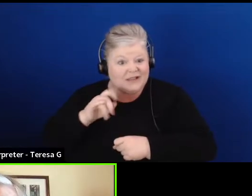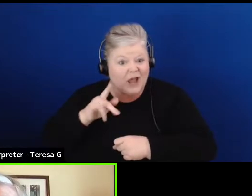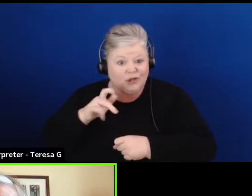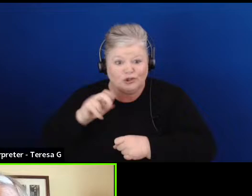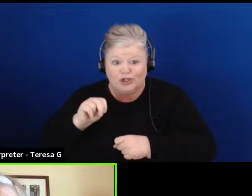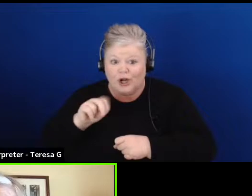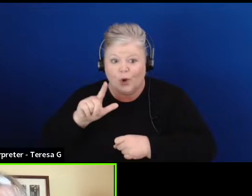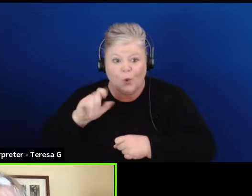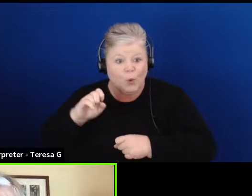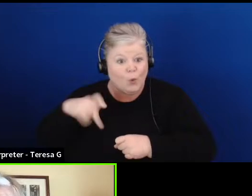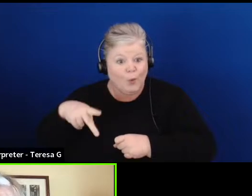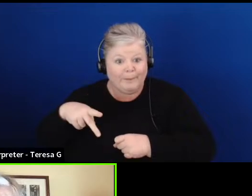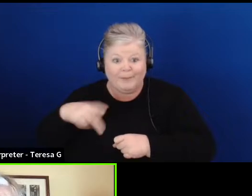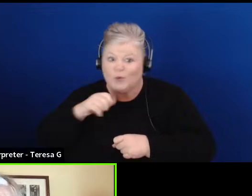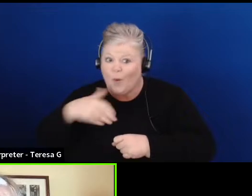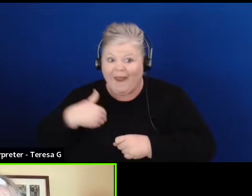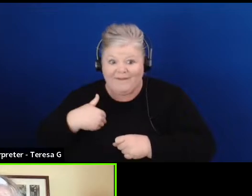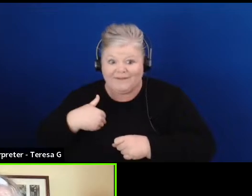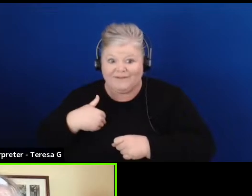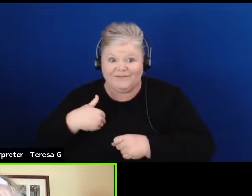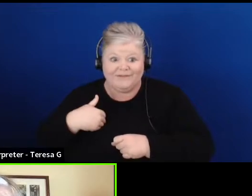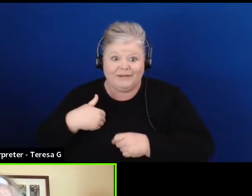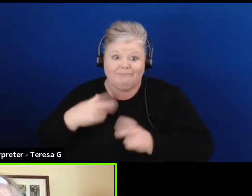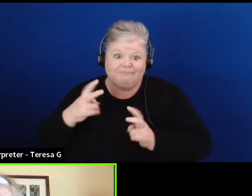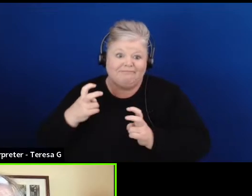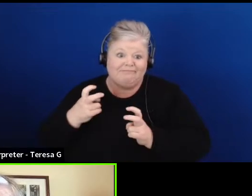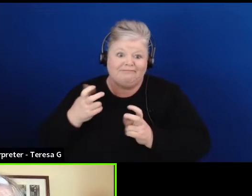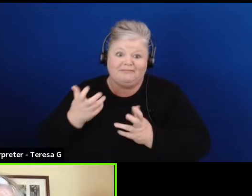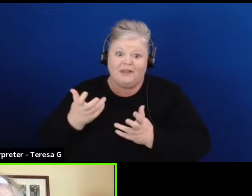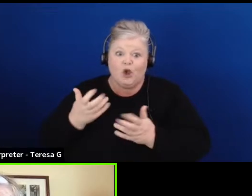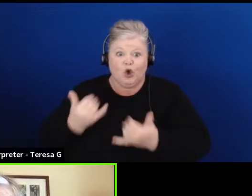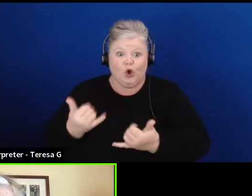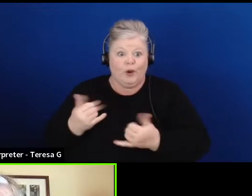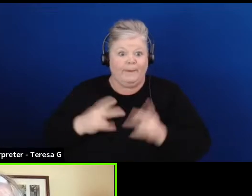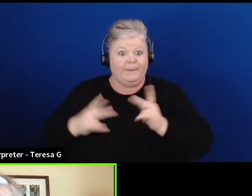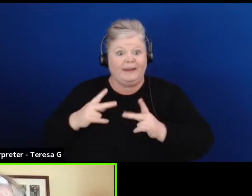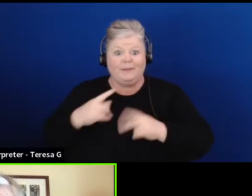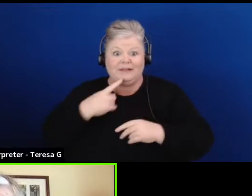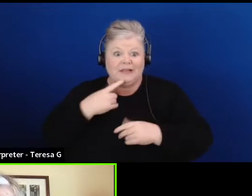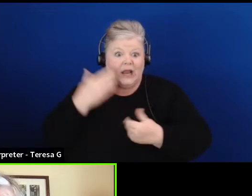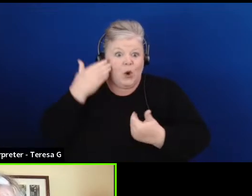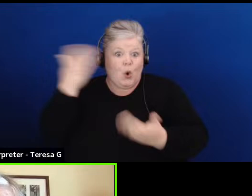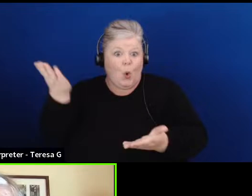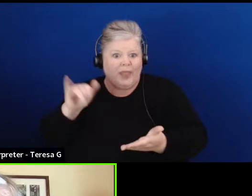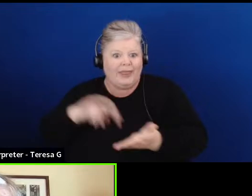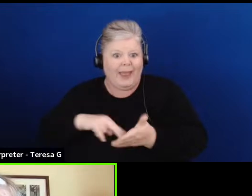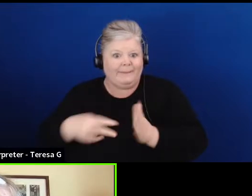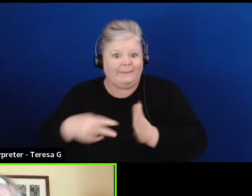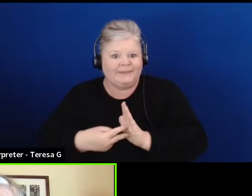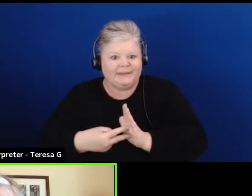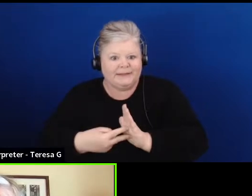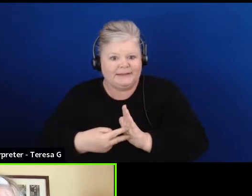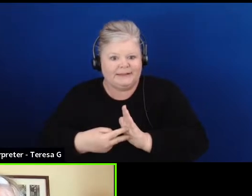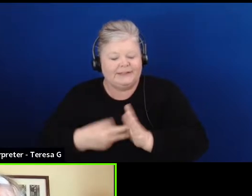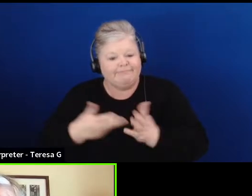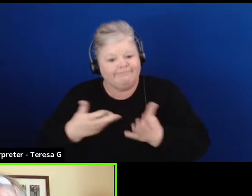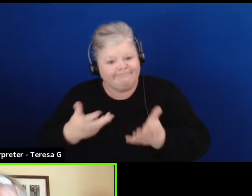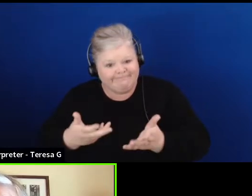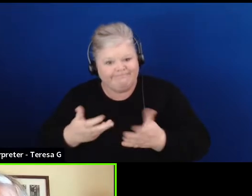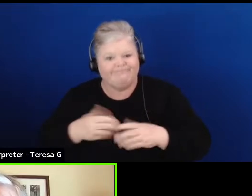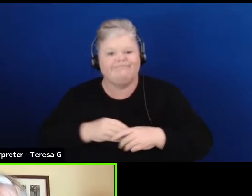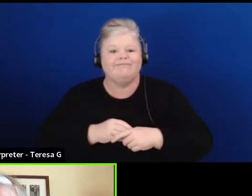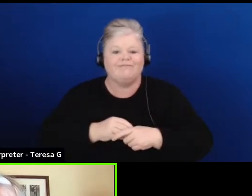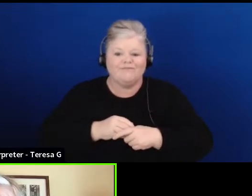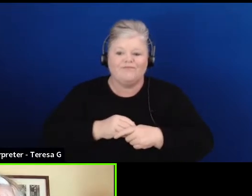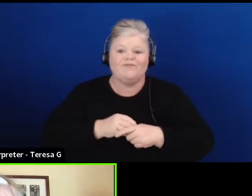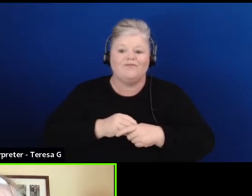anymore, or the current people say they don't know what an induction loop is, and they,